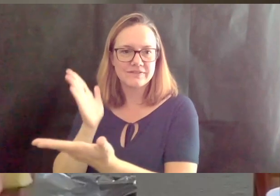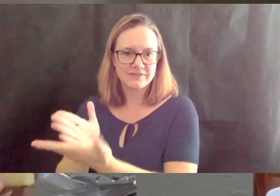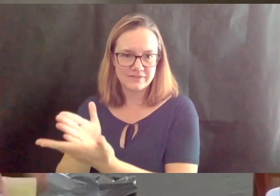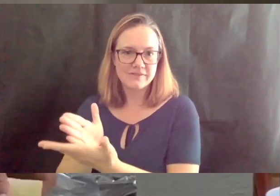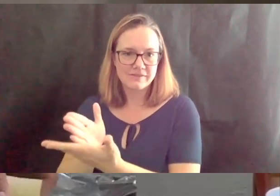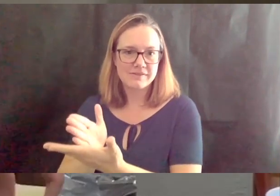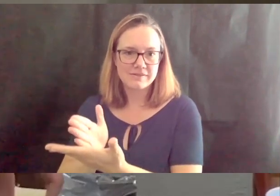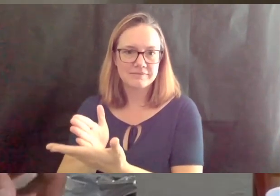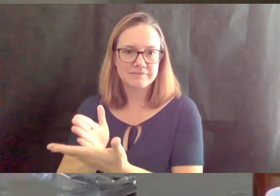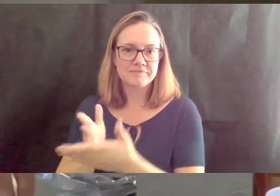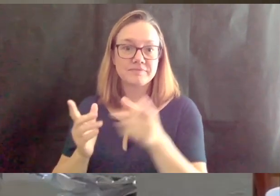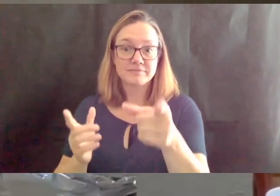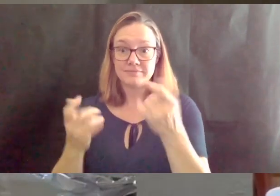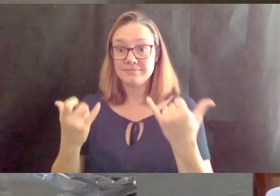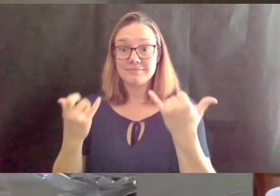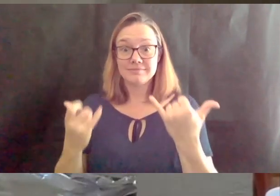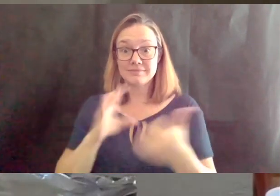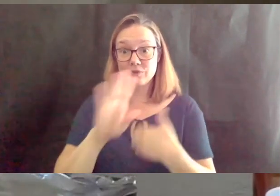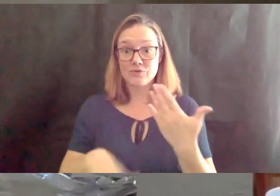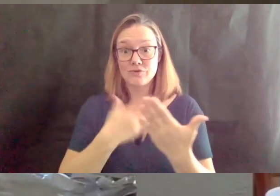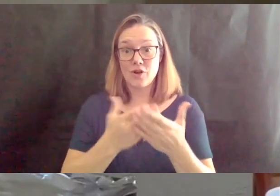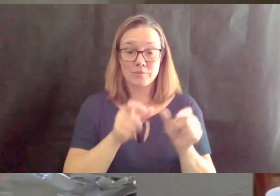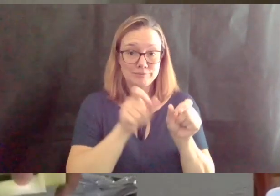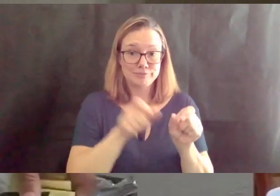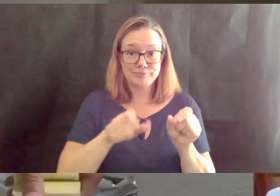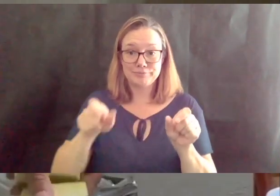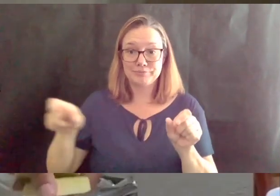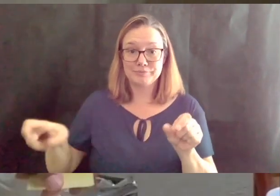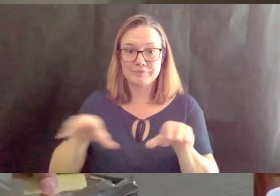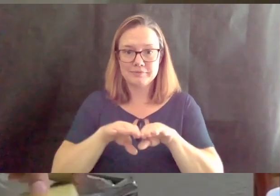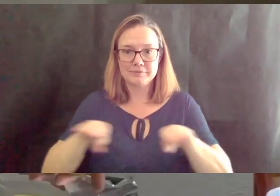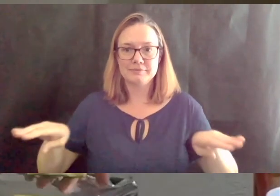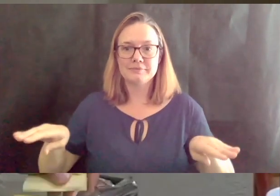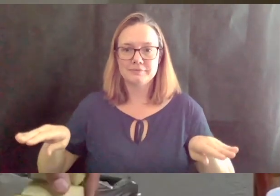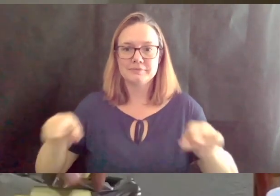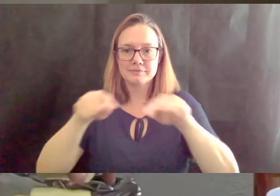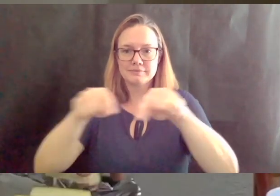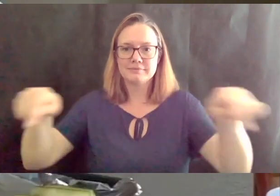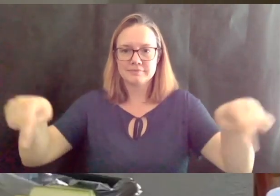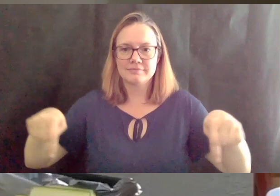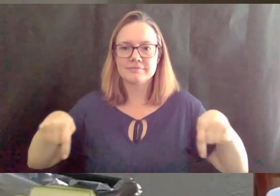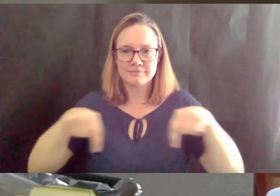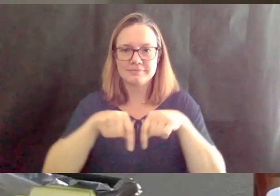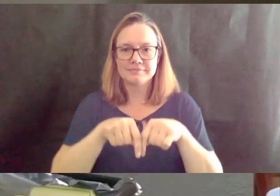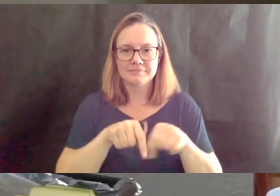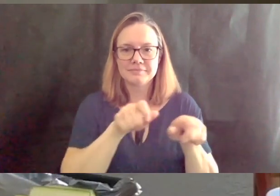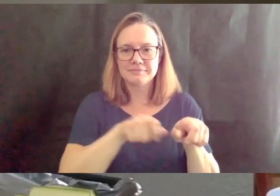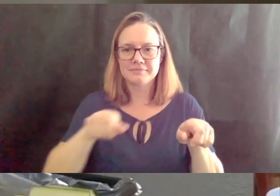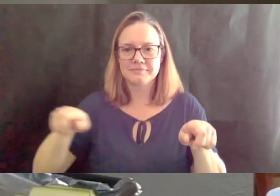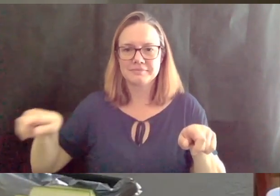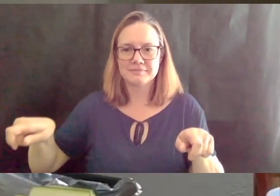just going to lay all these pieces out for separated onto your pan.